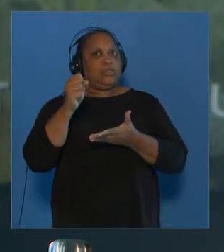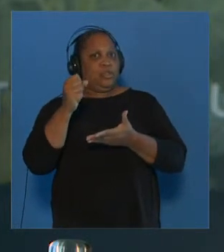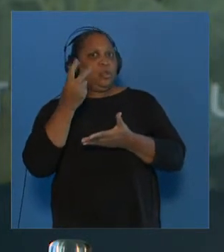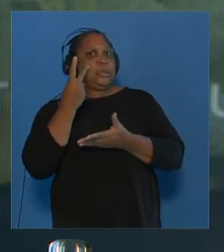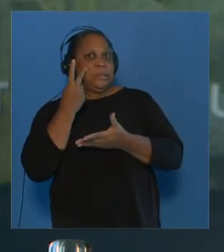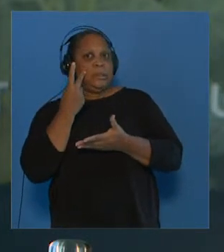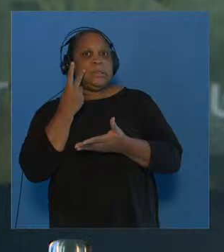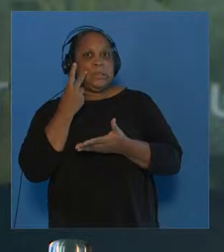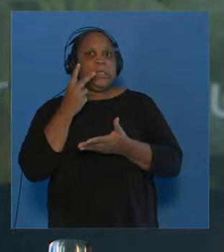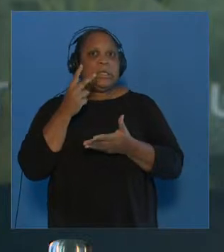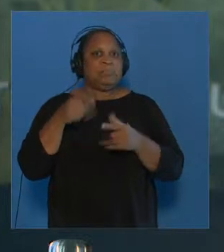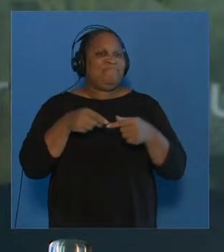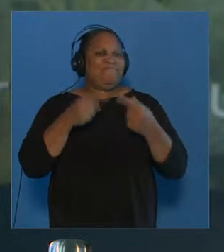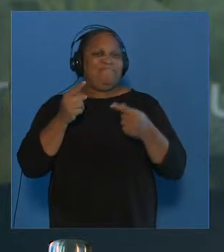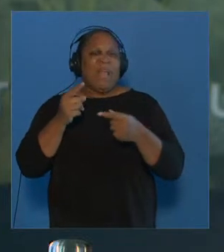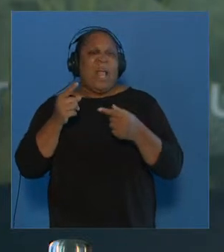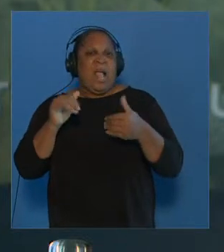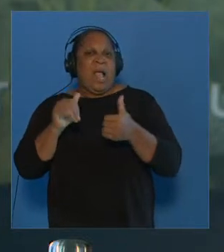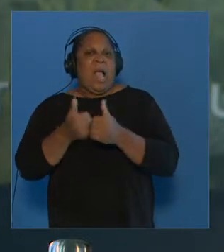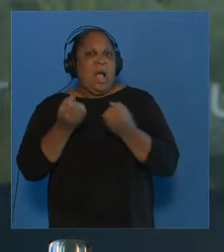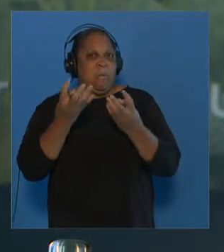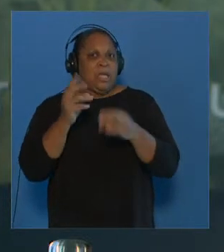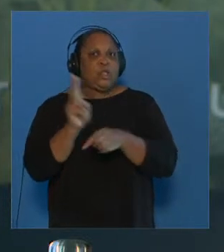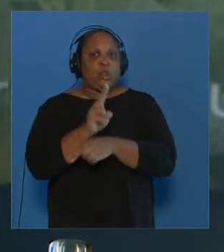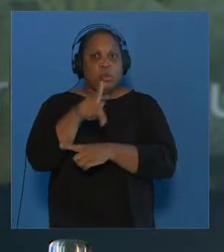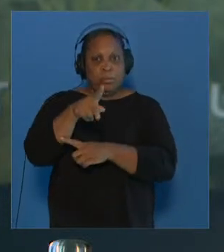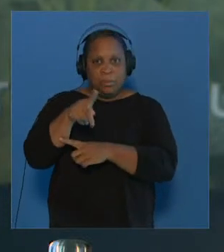impact on the PPE usage. But again, we